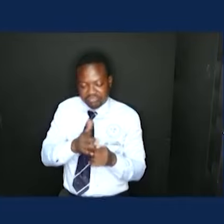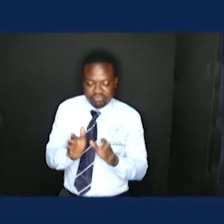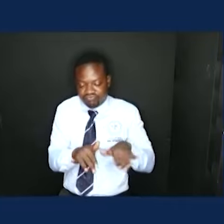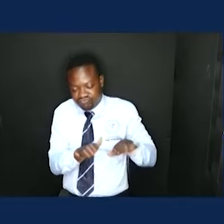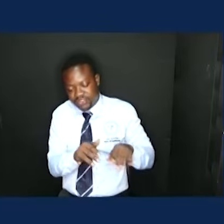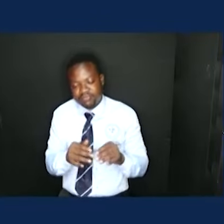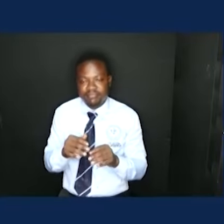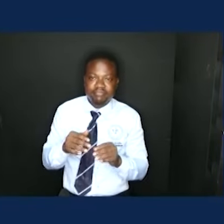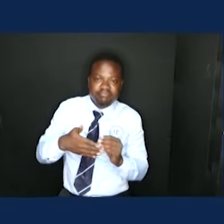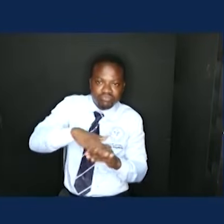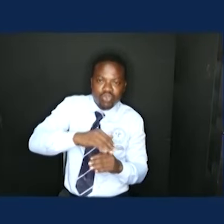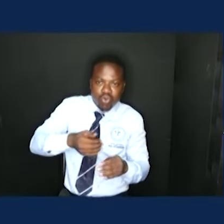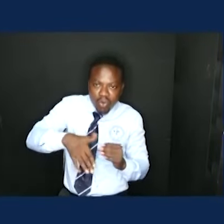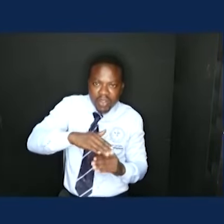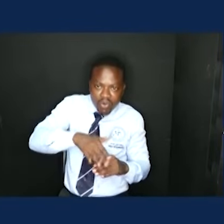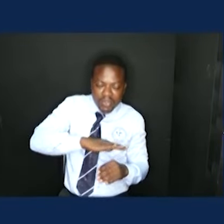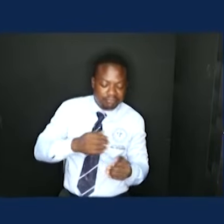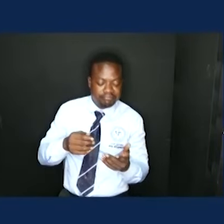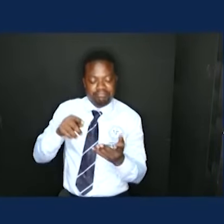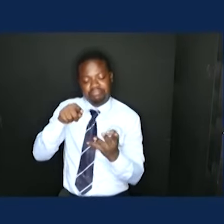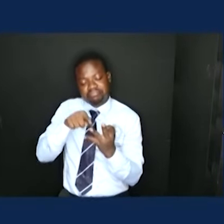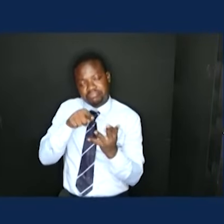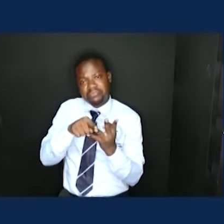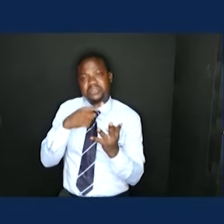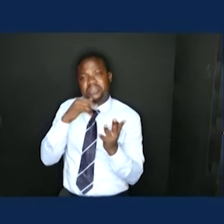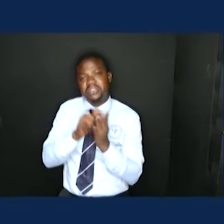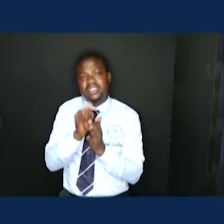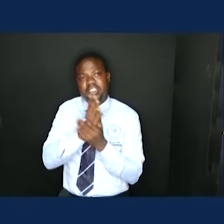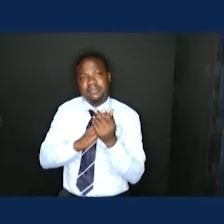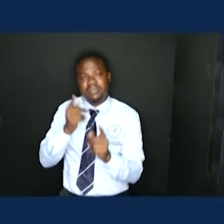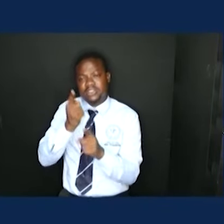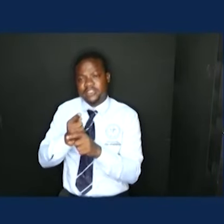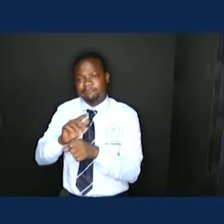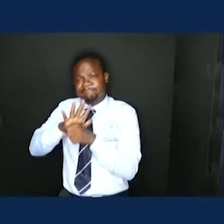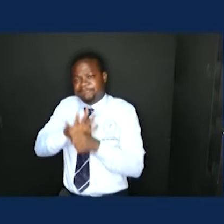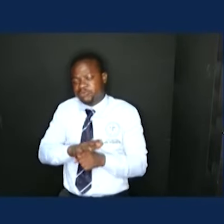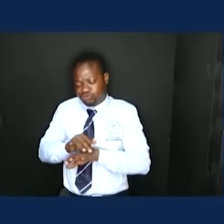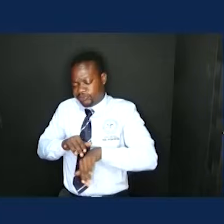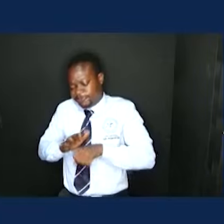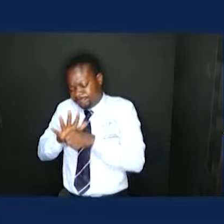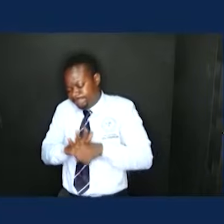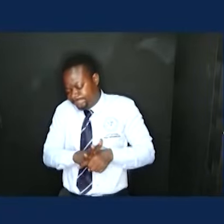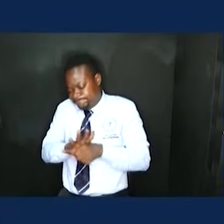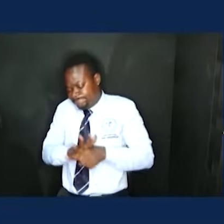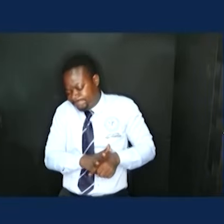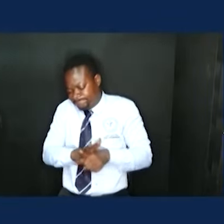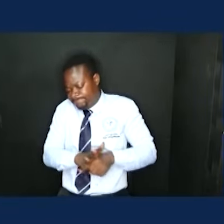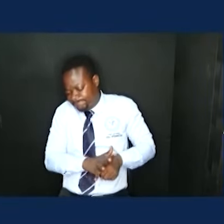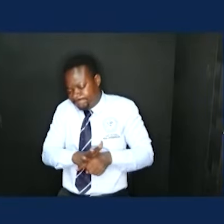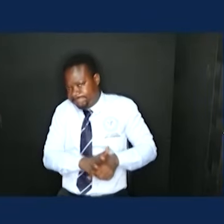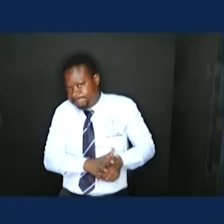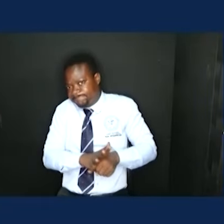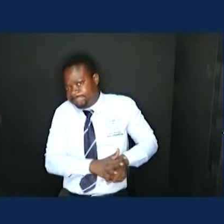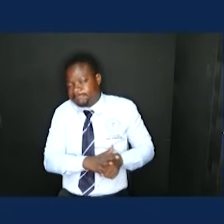And last week, we also talked about the fact that some want to suppress it. Now, we